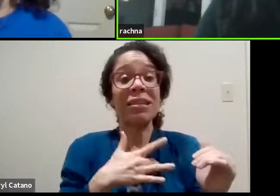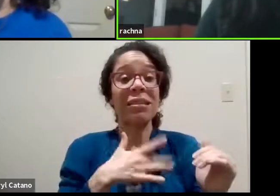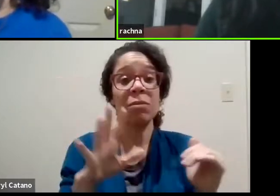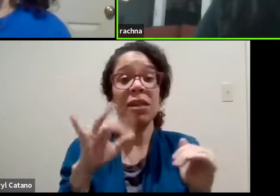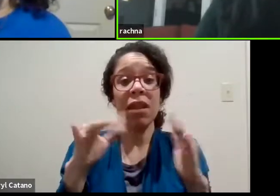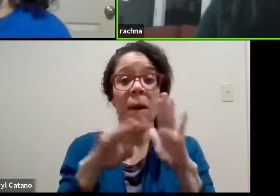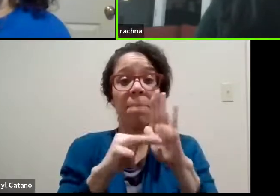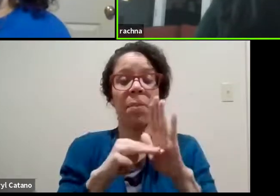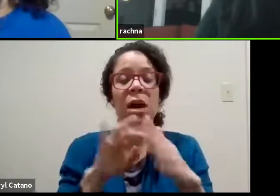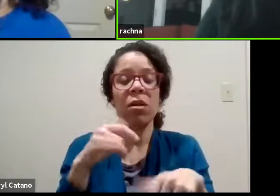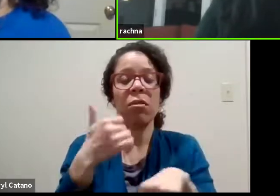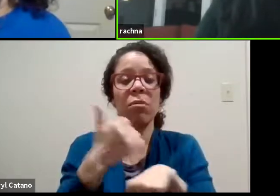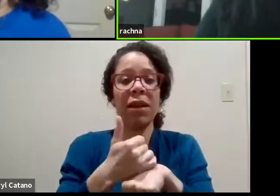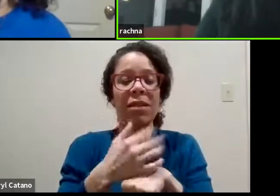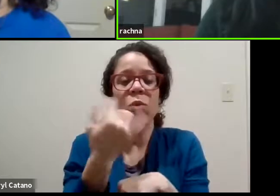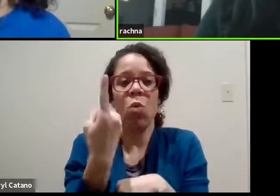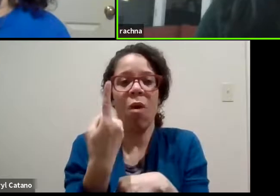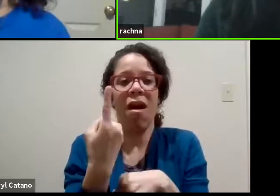Yeah.